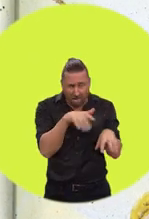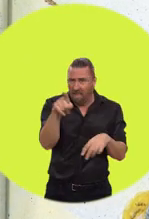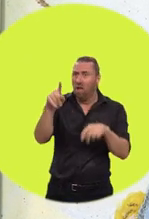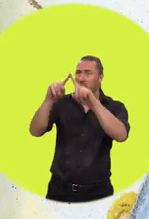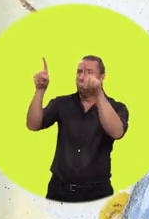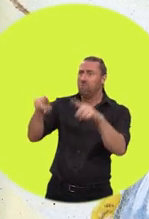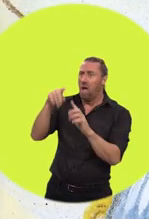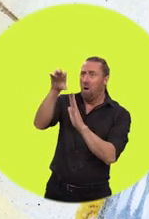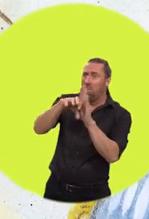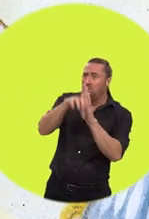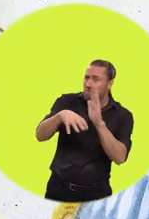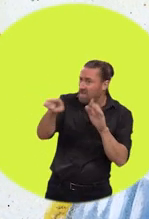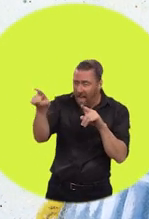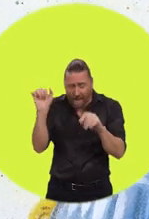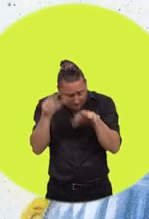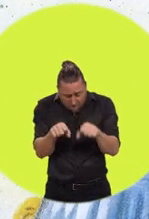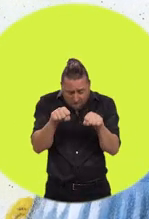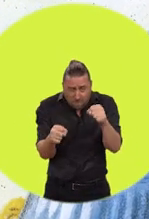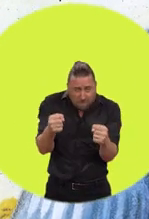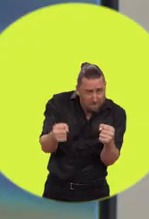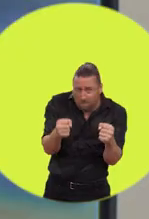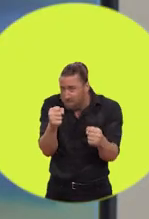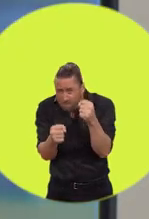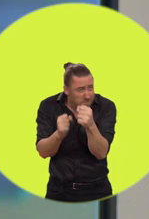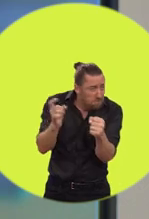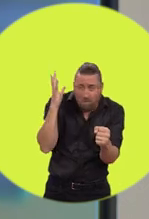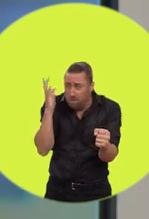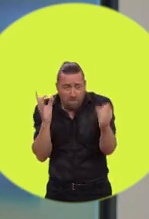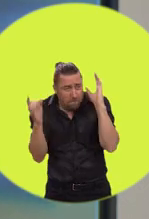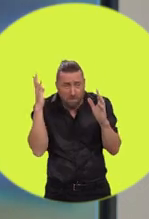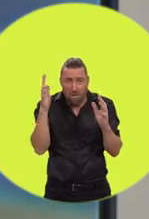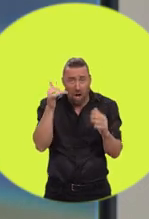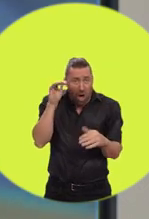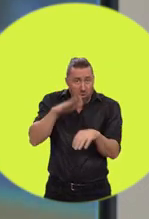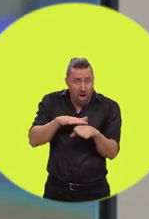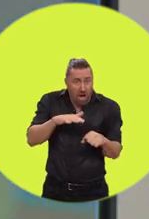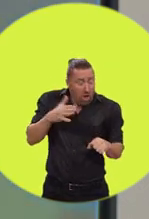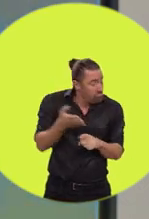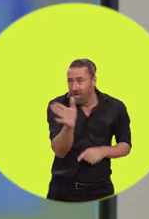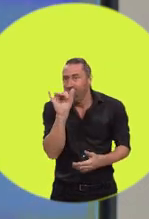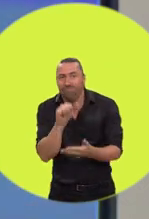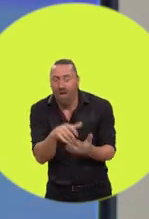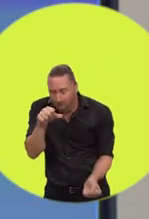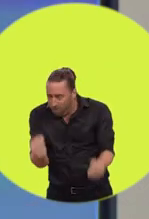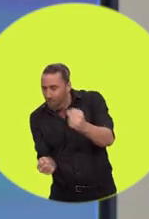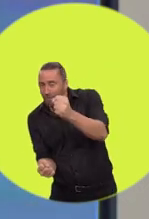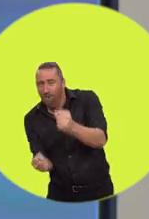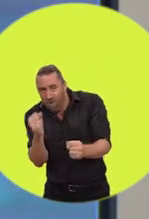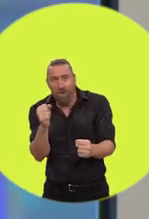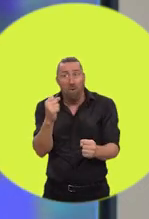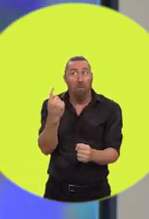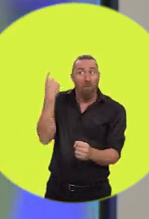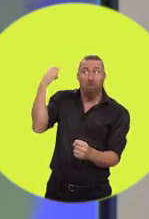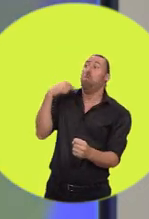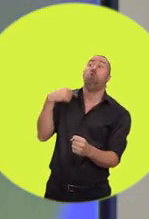between the broken computer screens. Glitch leaned right when they needed to go right. June looked out